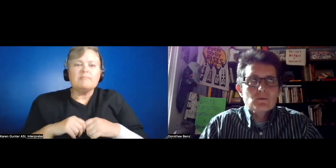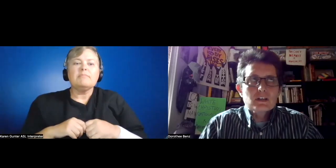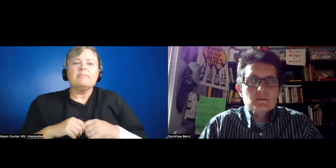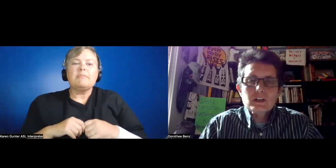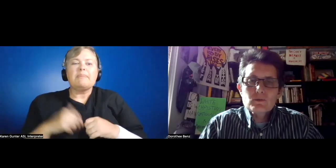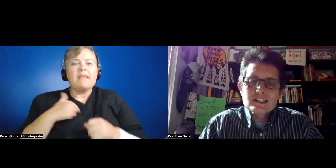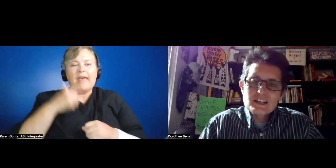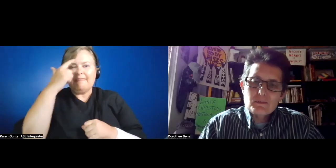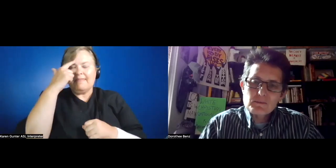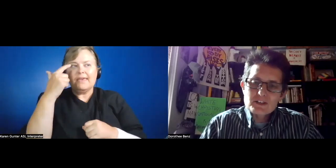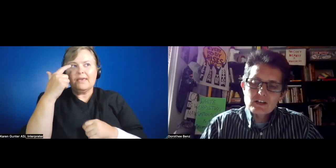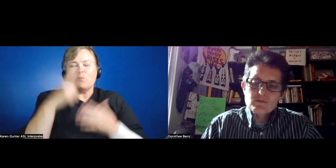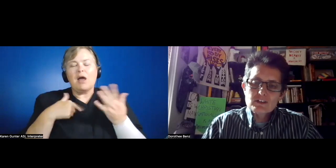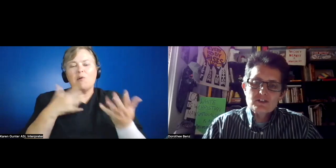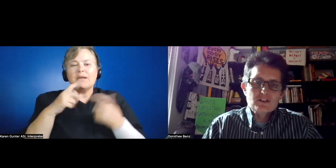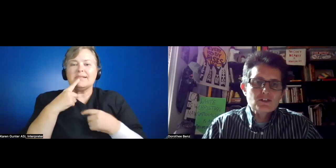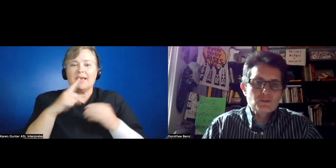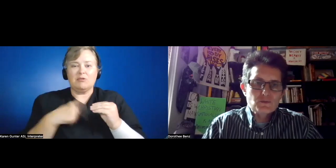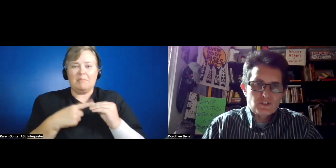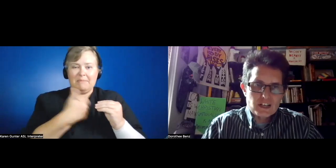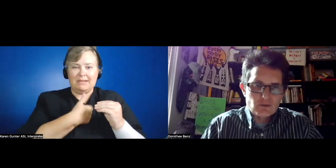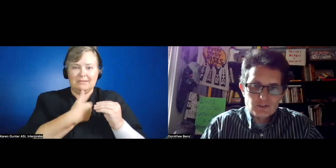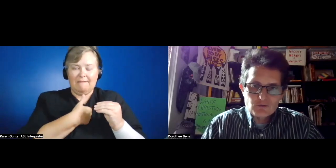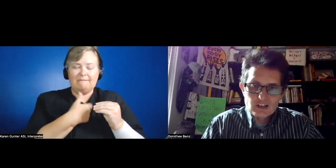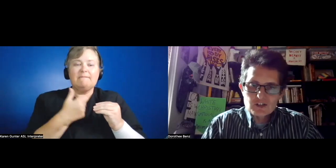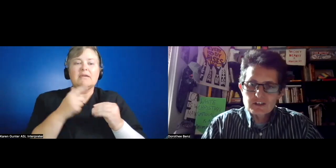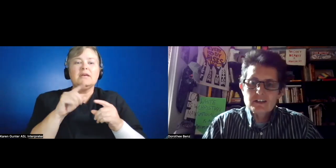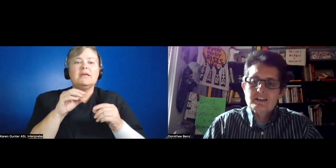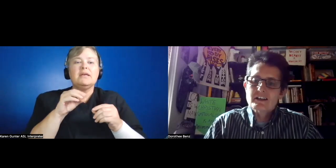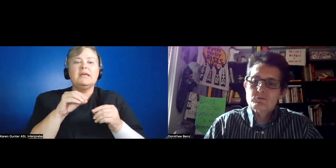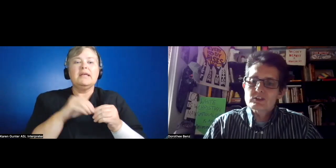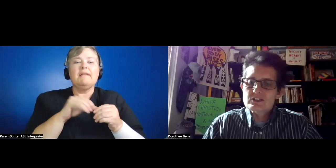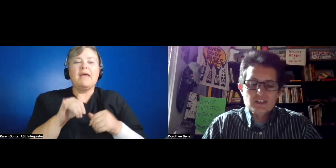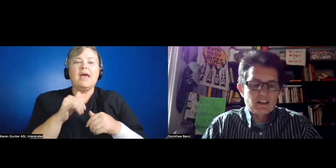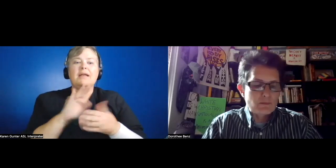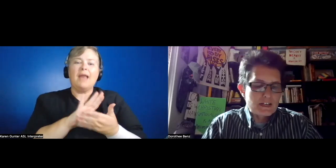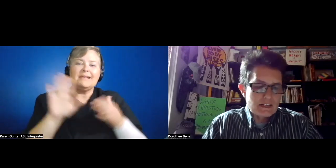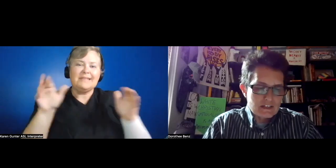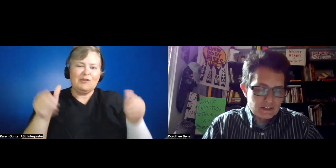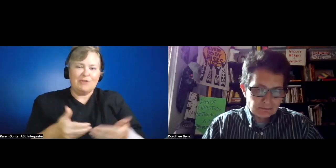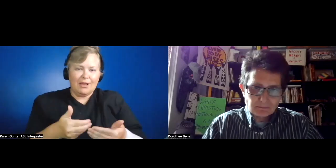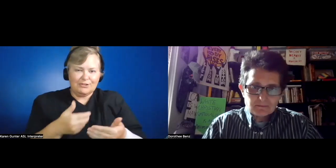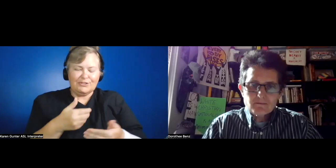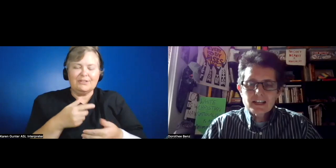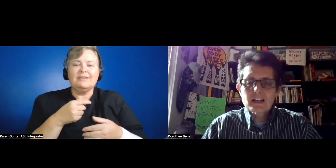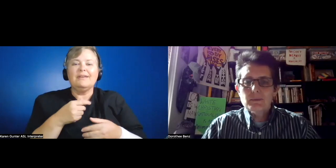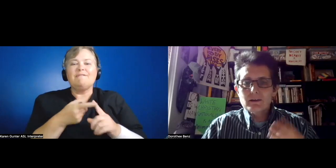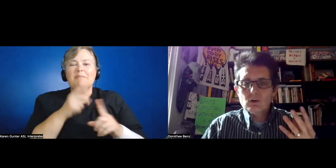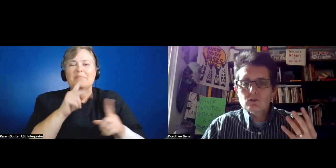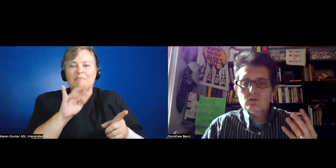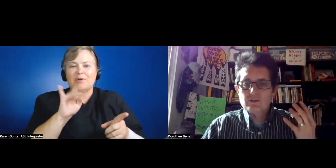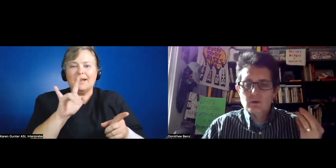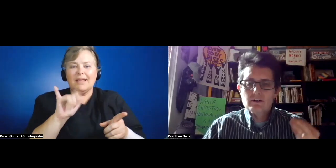I think what I want to say about myself, in addition to the generous introduction Kimberly just gave me, is that